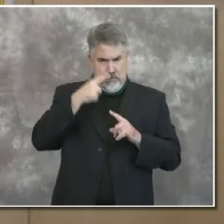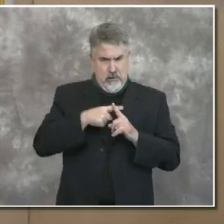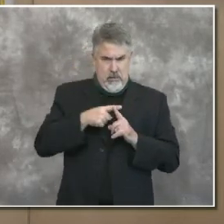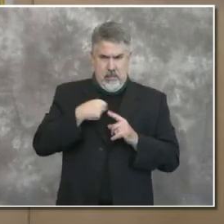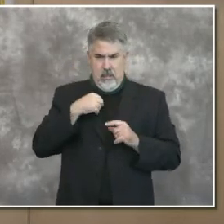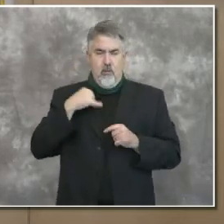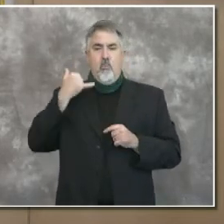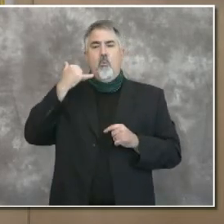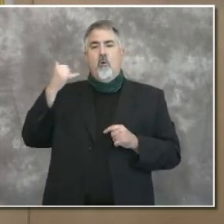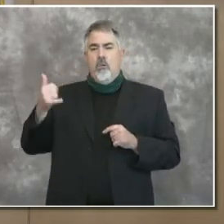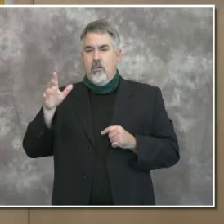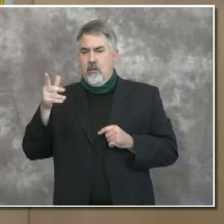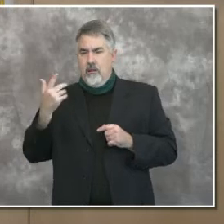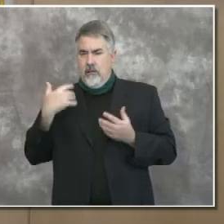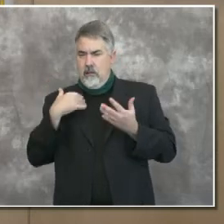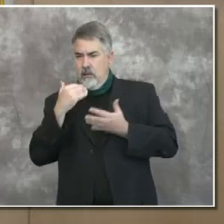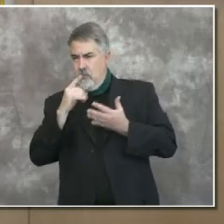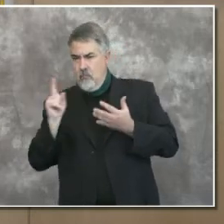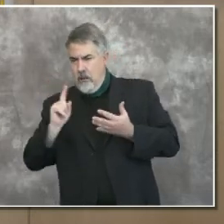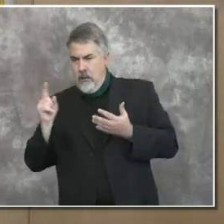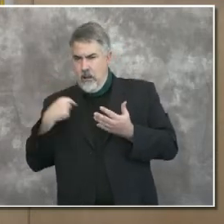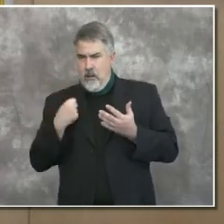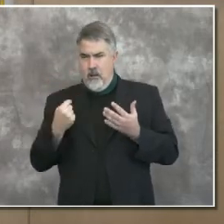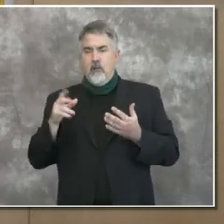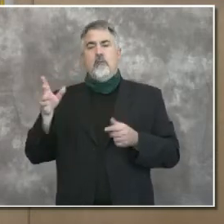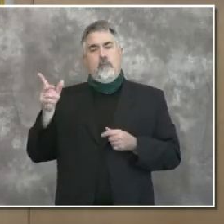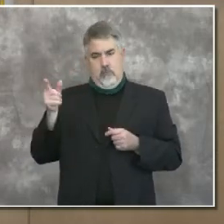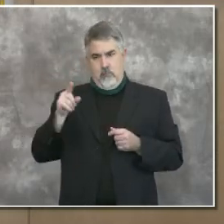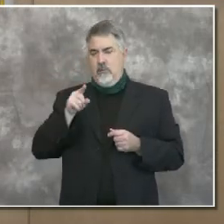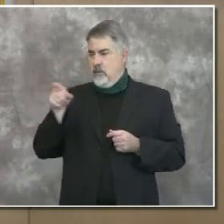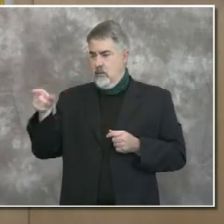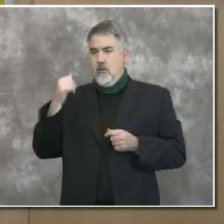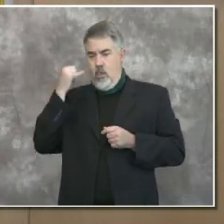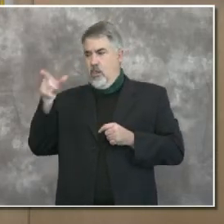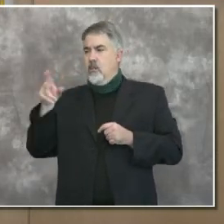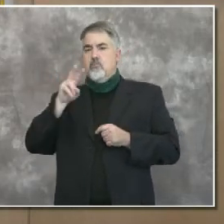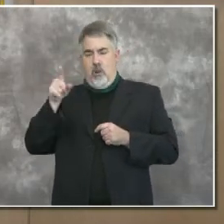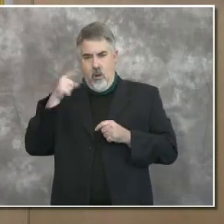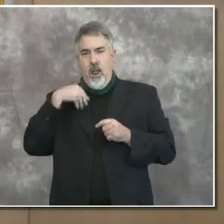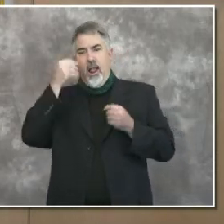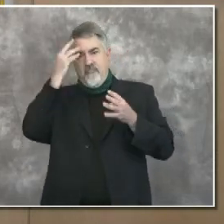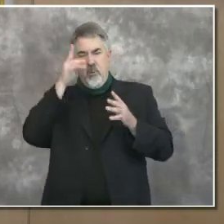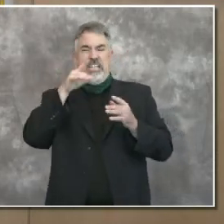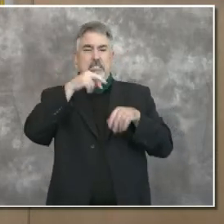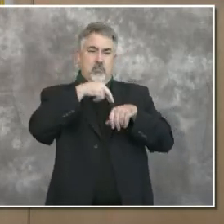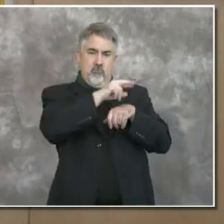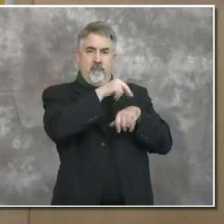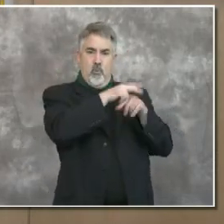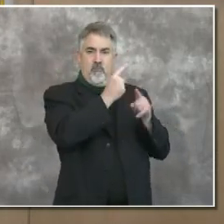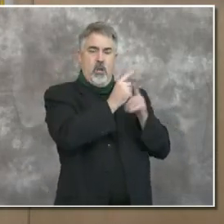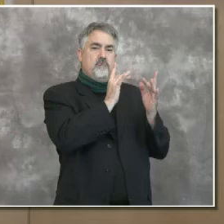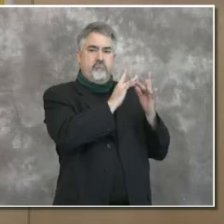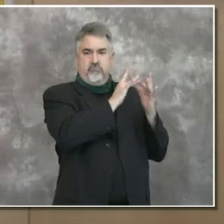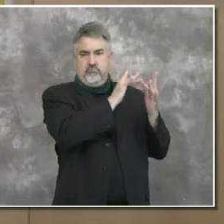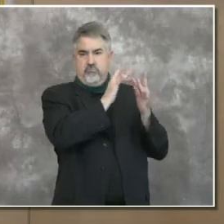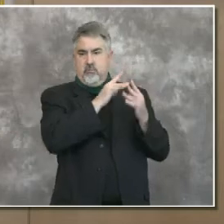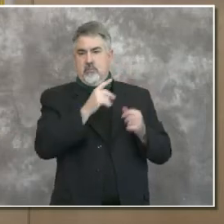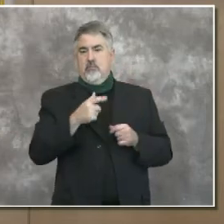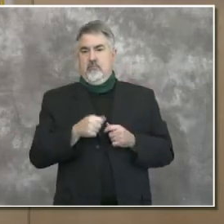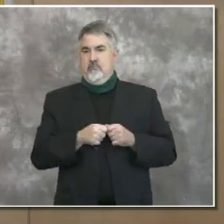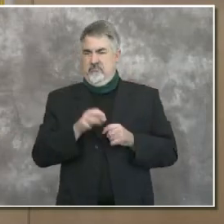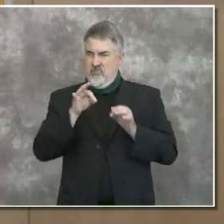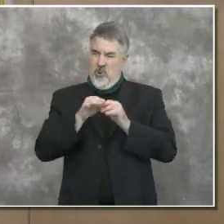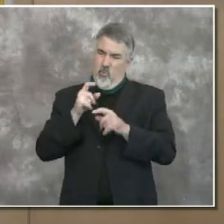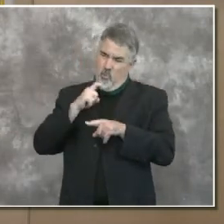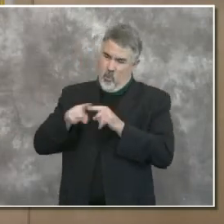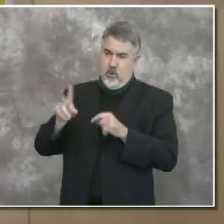we tell them where they can go get testing, and if they do not have a doctor, how the 211 through our nurse triage line can assist them and get that testing.